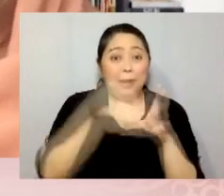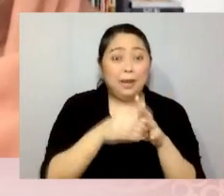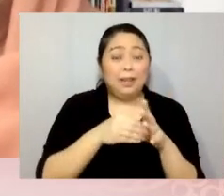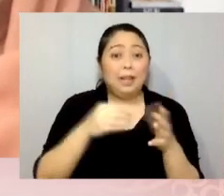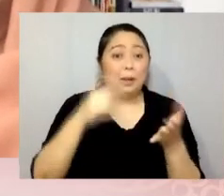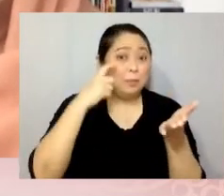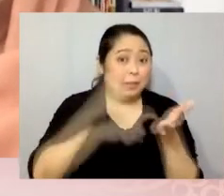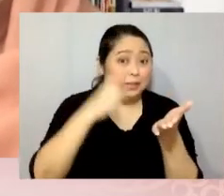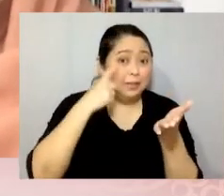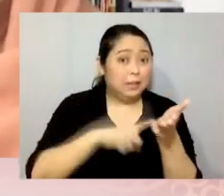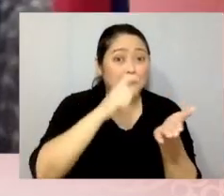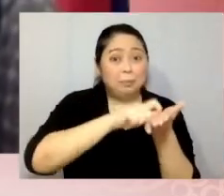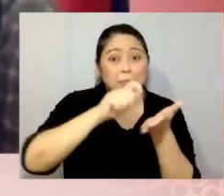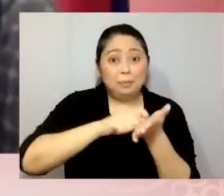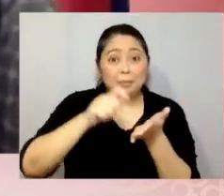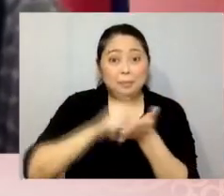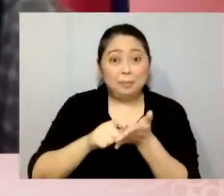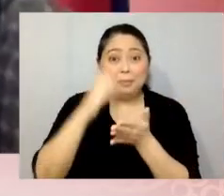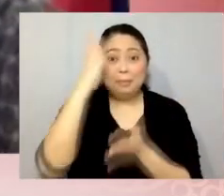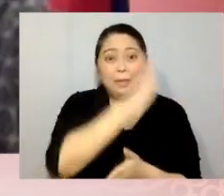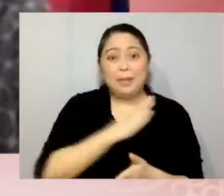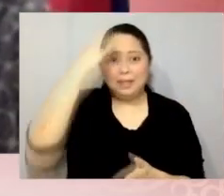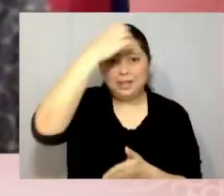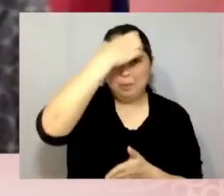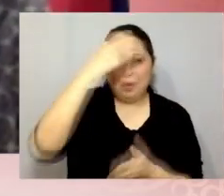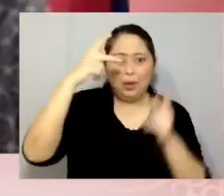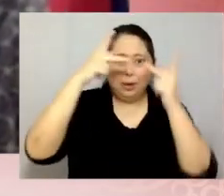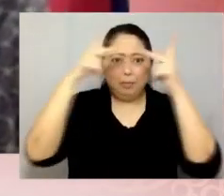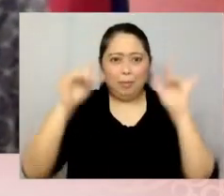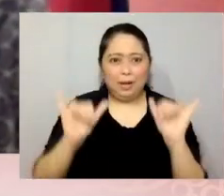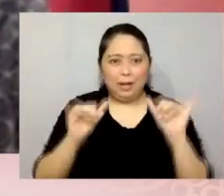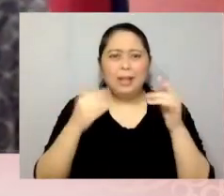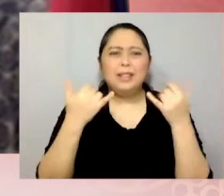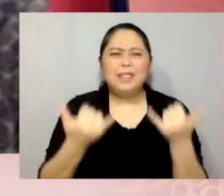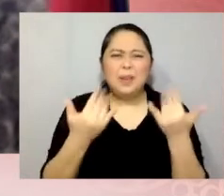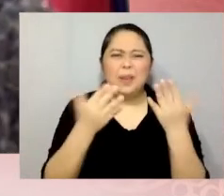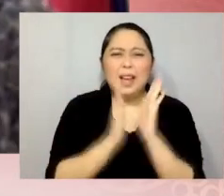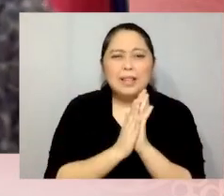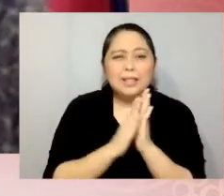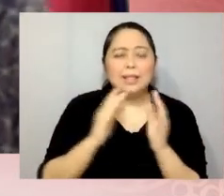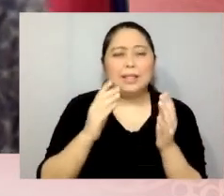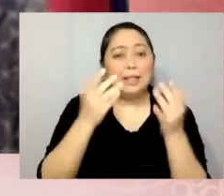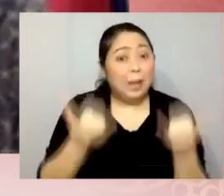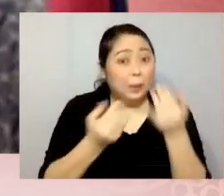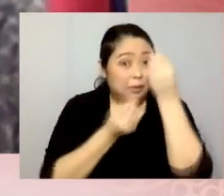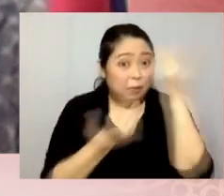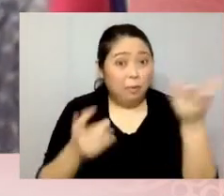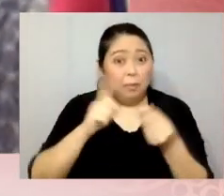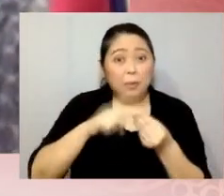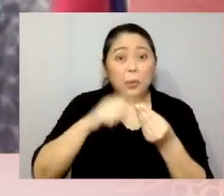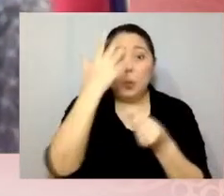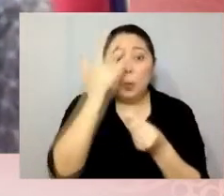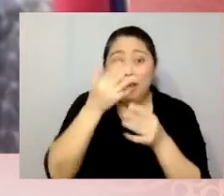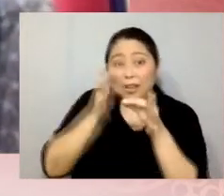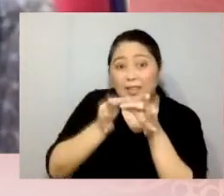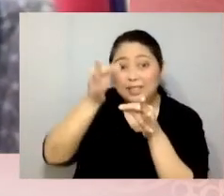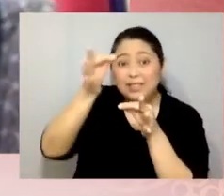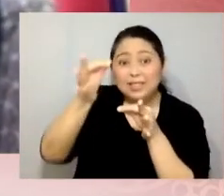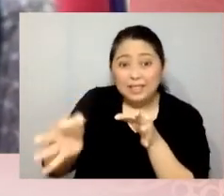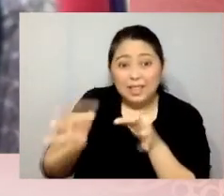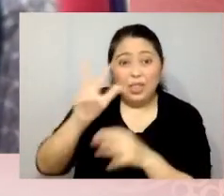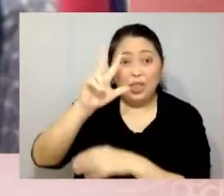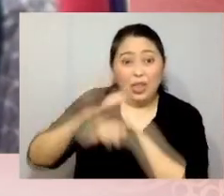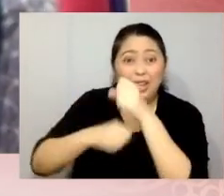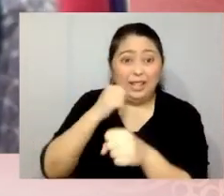Honorable Basman, welcome to the program. Two simple questions: why extend and why for 3 years? Number one, it's not just the BARM that